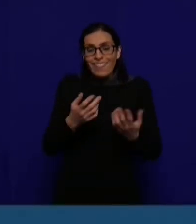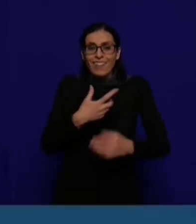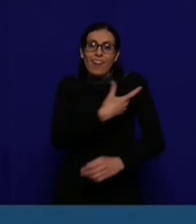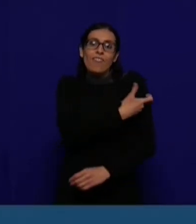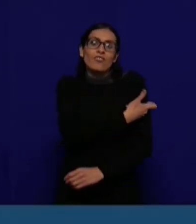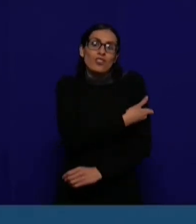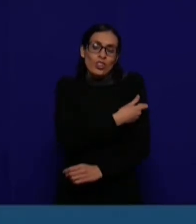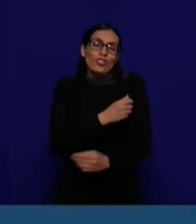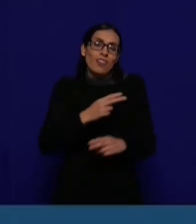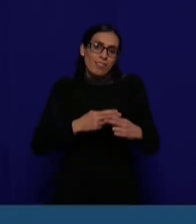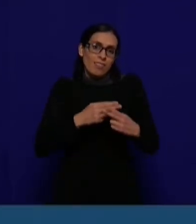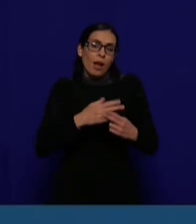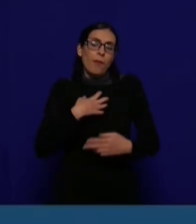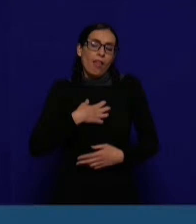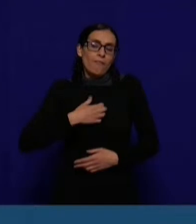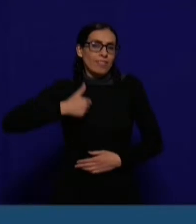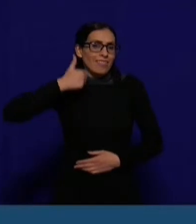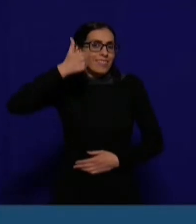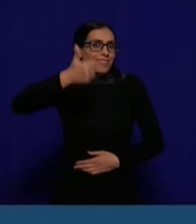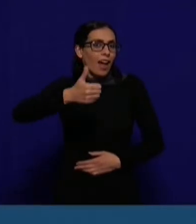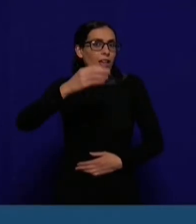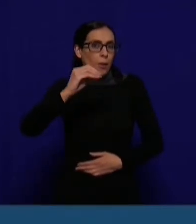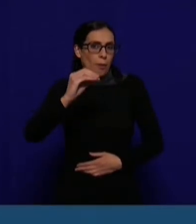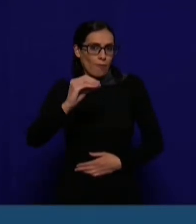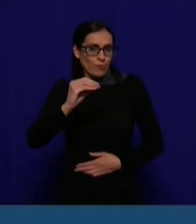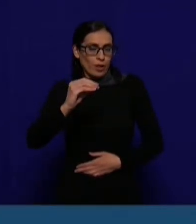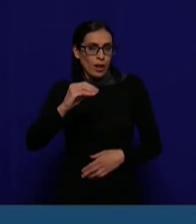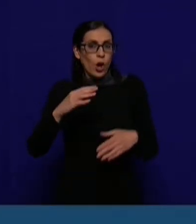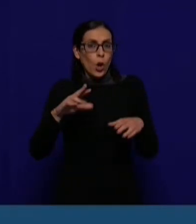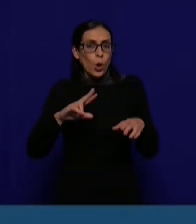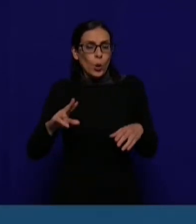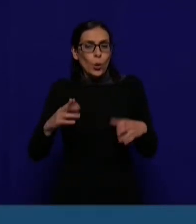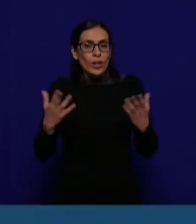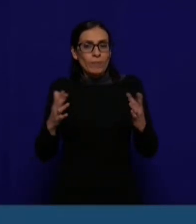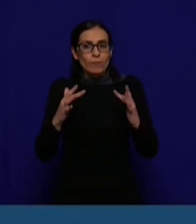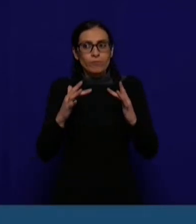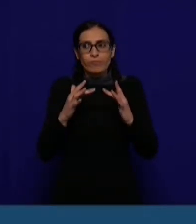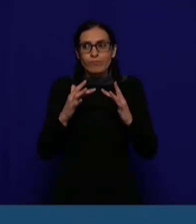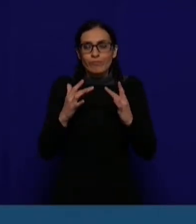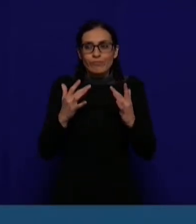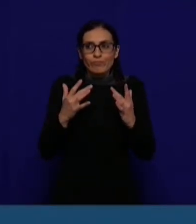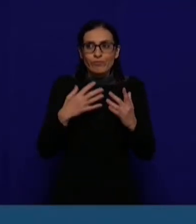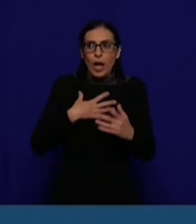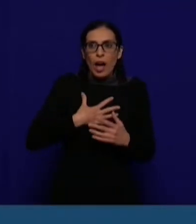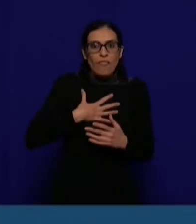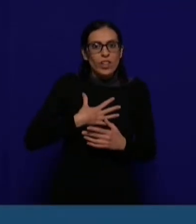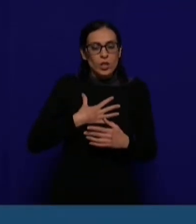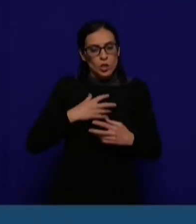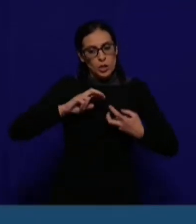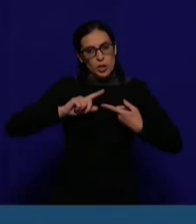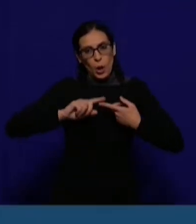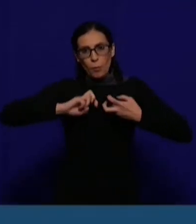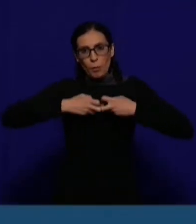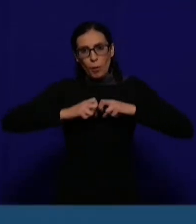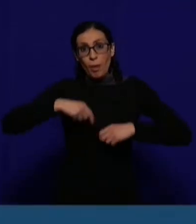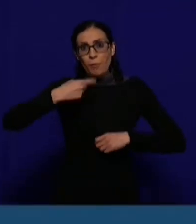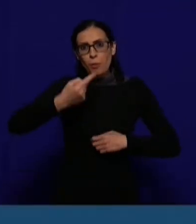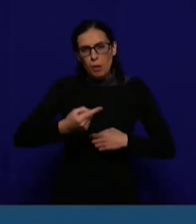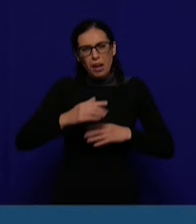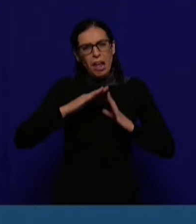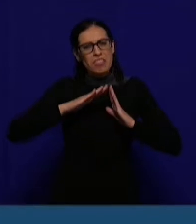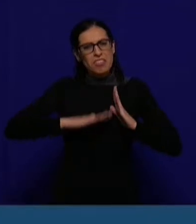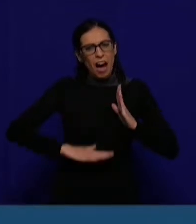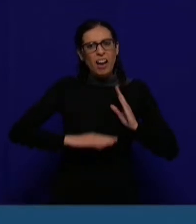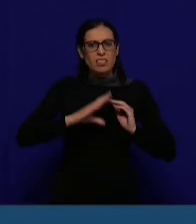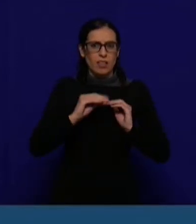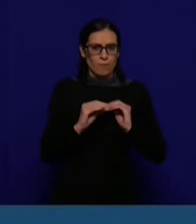in-numru ta' każijiet kif ukoll fuq kemm huma jkunu qed ikollhom sintomi jew inkella komplikazzjonijiet u iktar